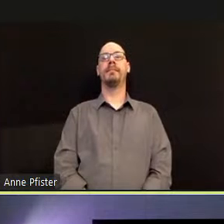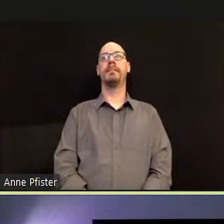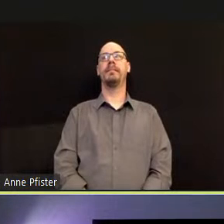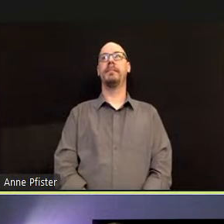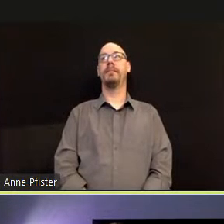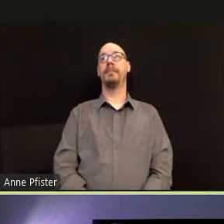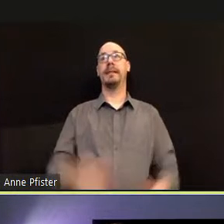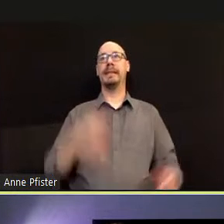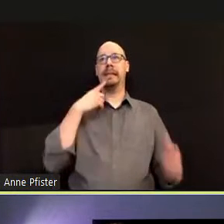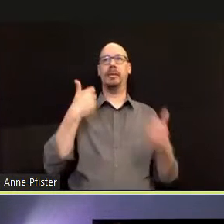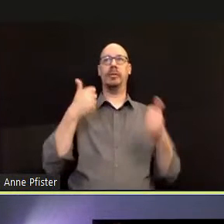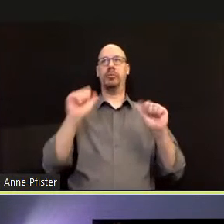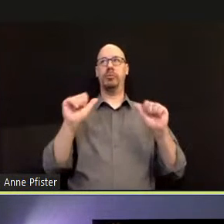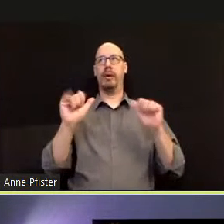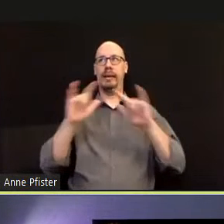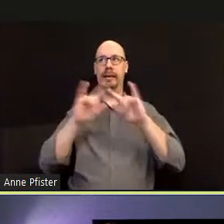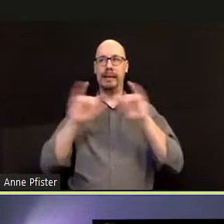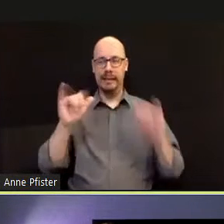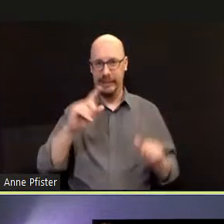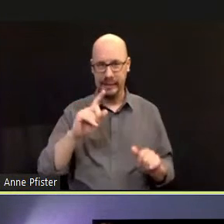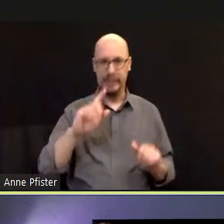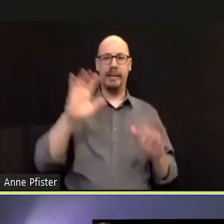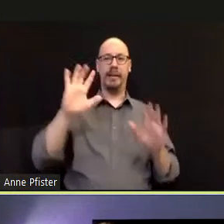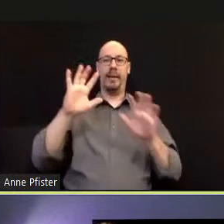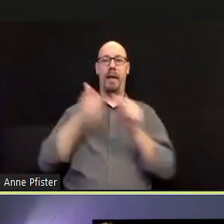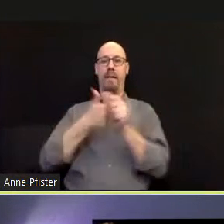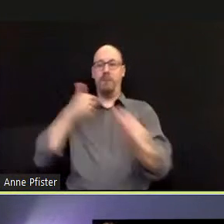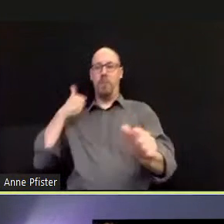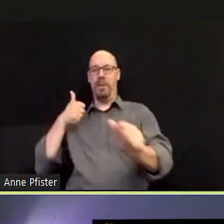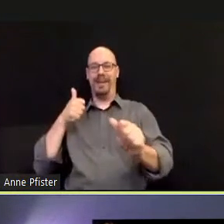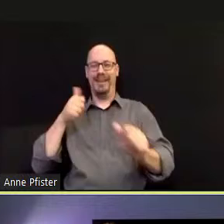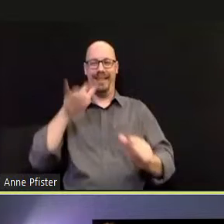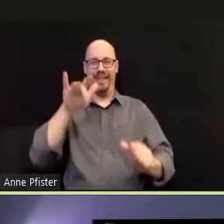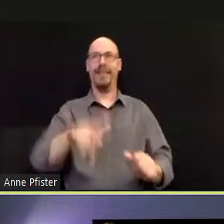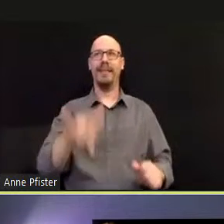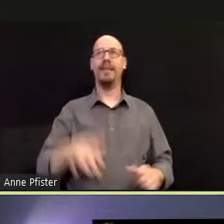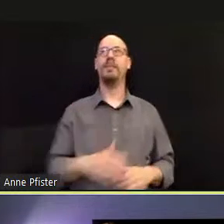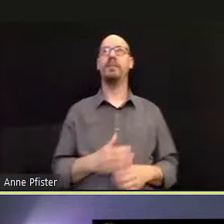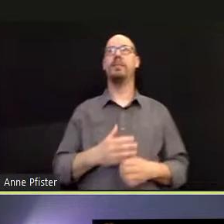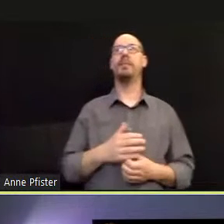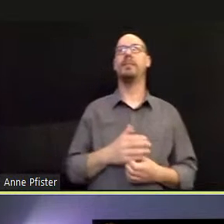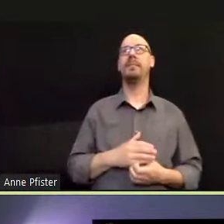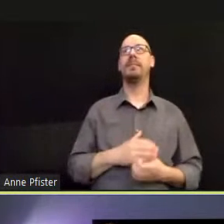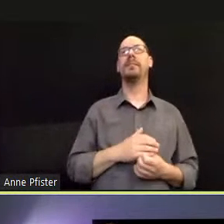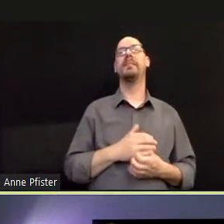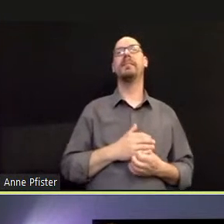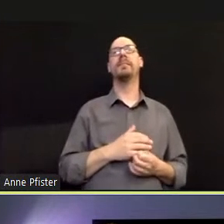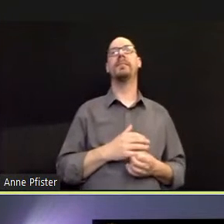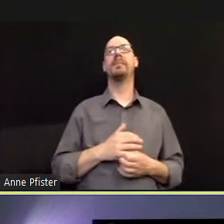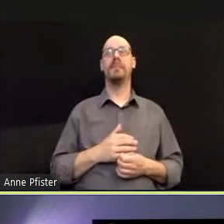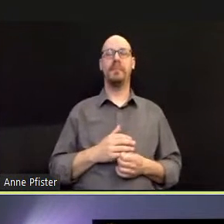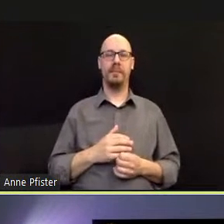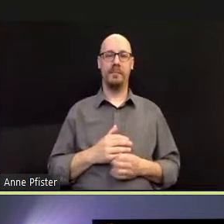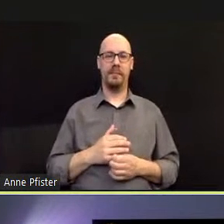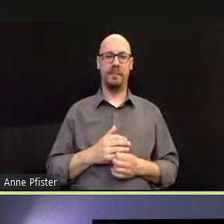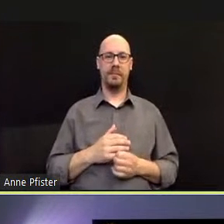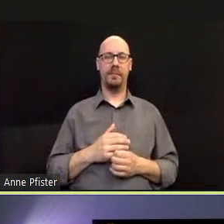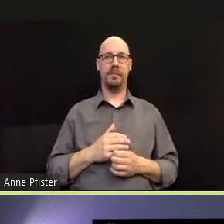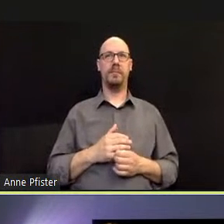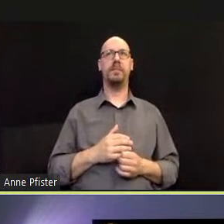I'll try and simultaneously lean into the microphone and stay away from the cord. All right.